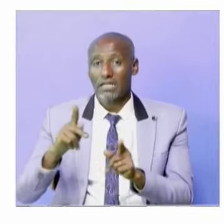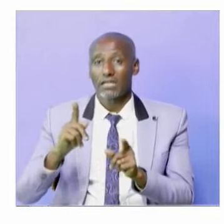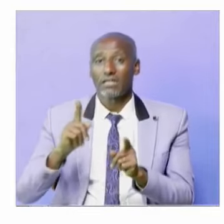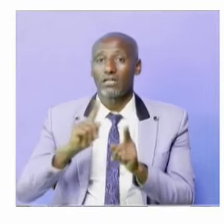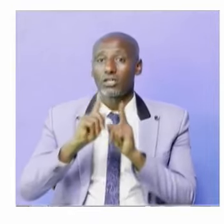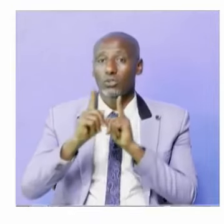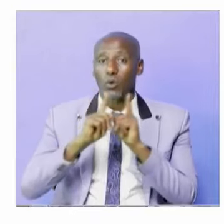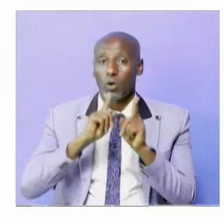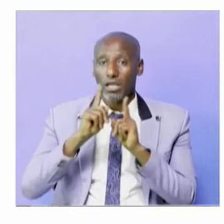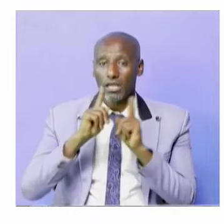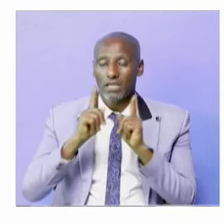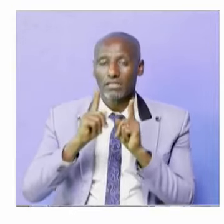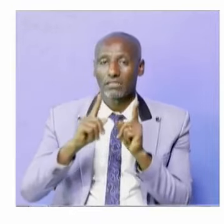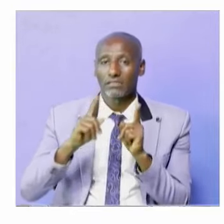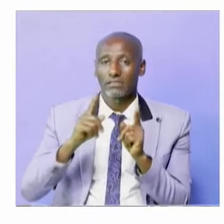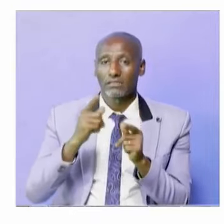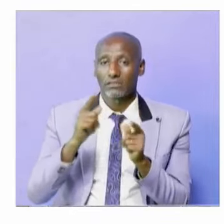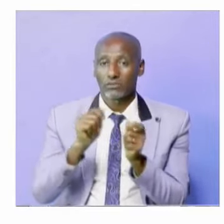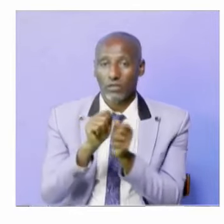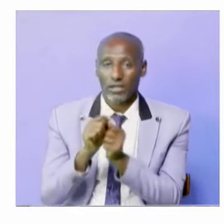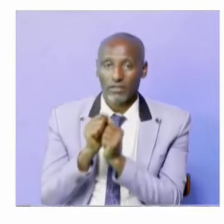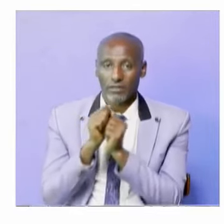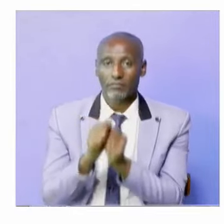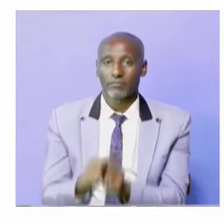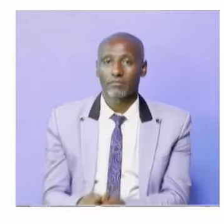Here, if Mr. A says good morning,